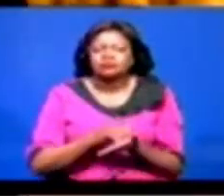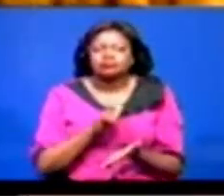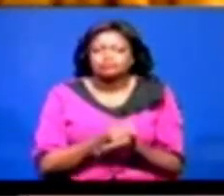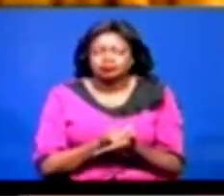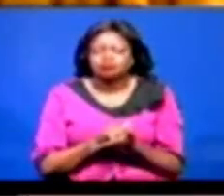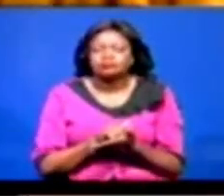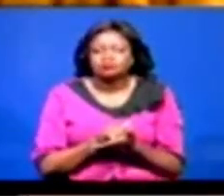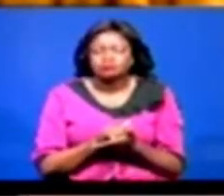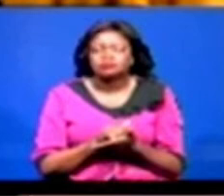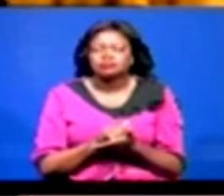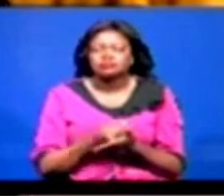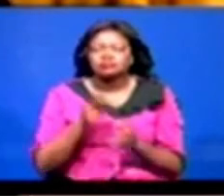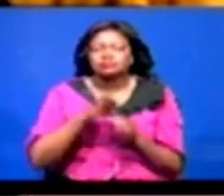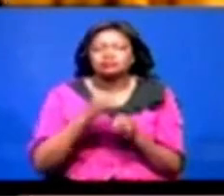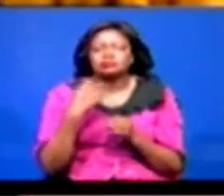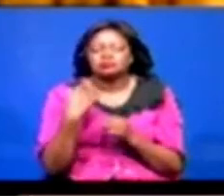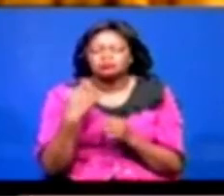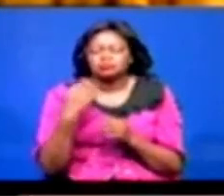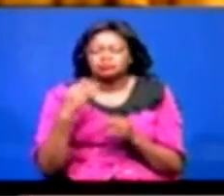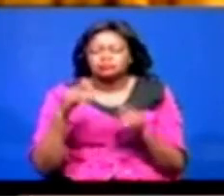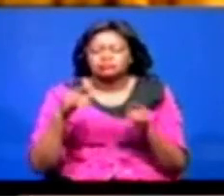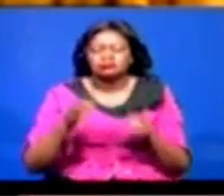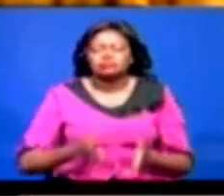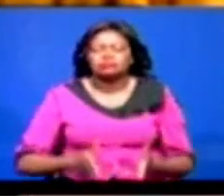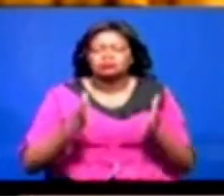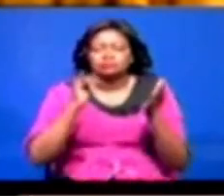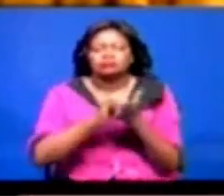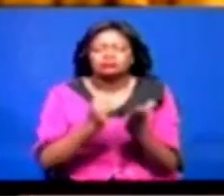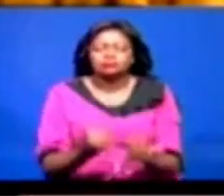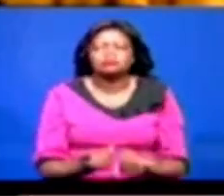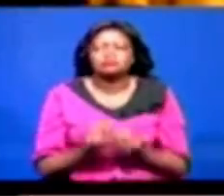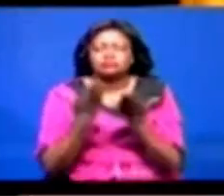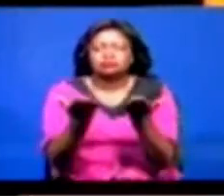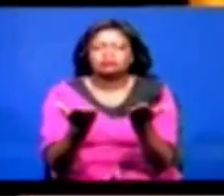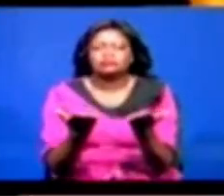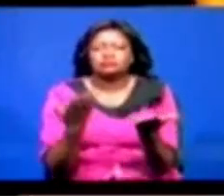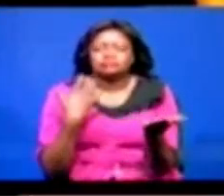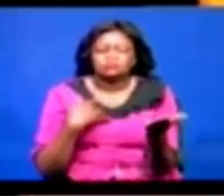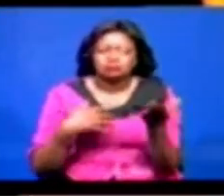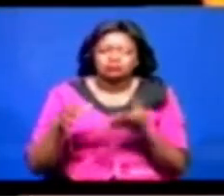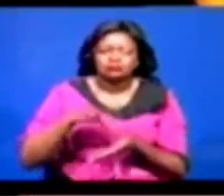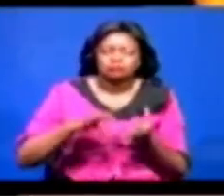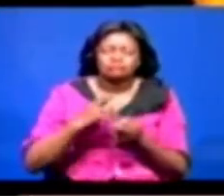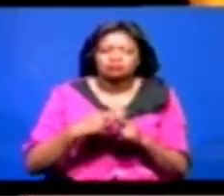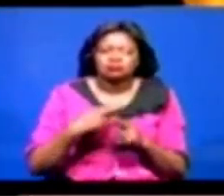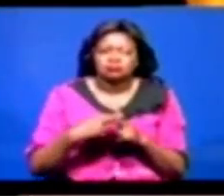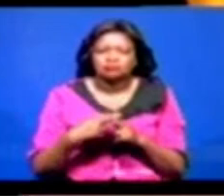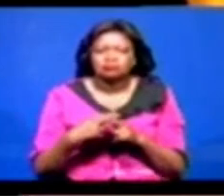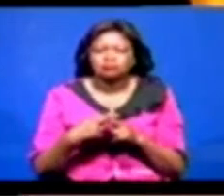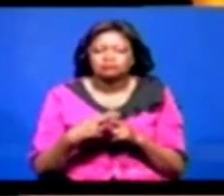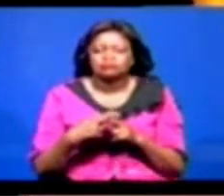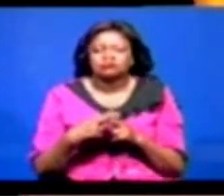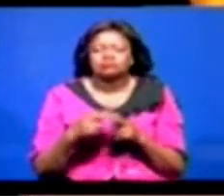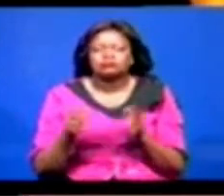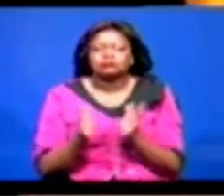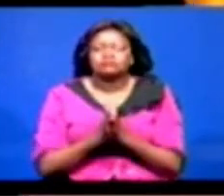the ballot boxes that were delivered, they had a mix-up in the names and